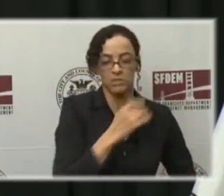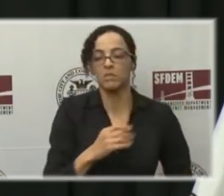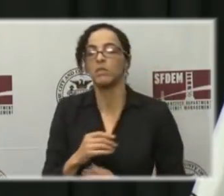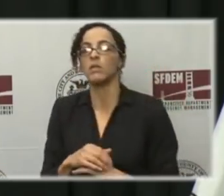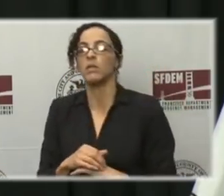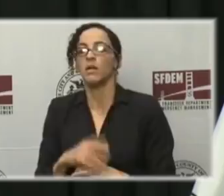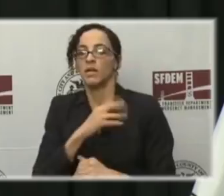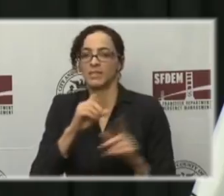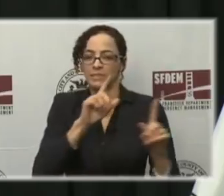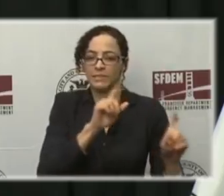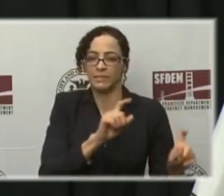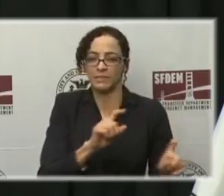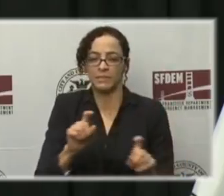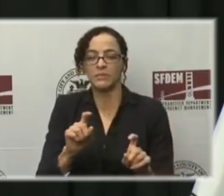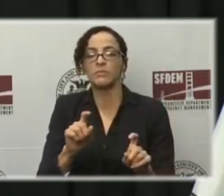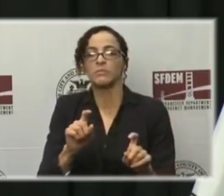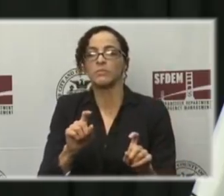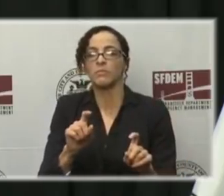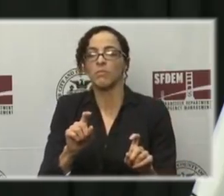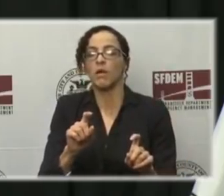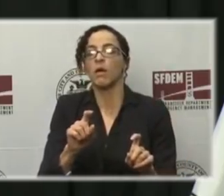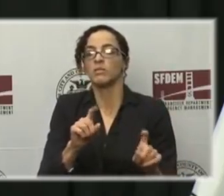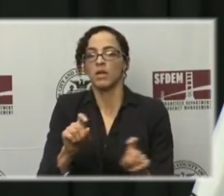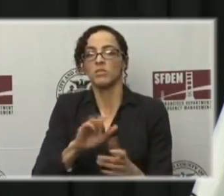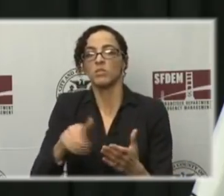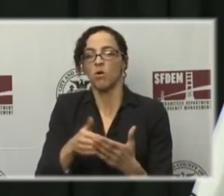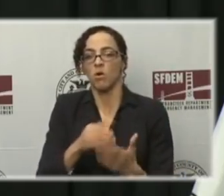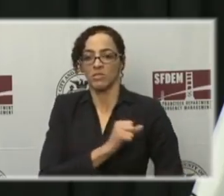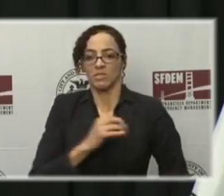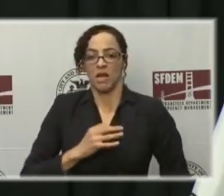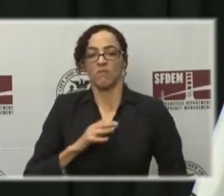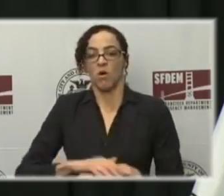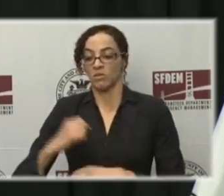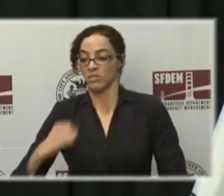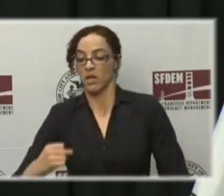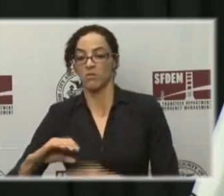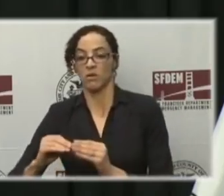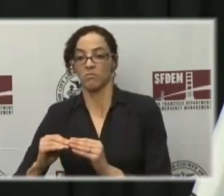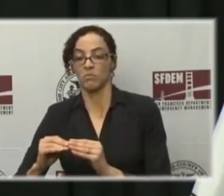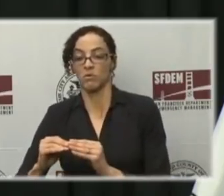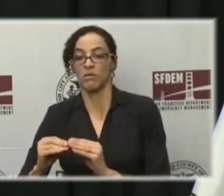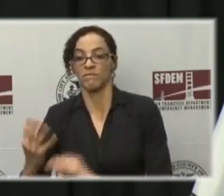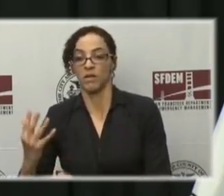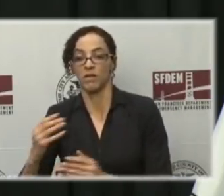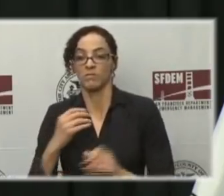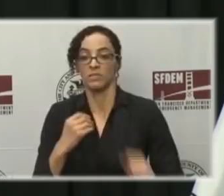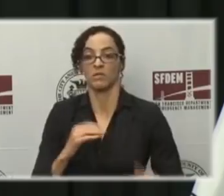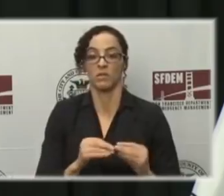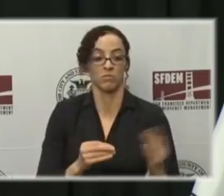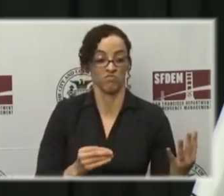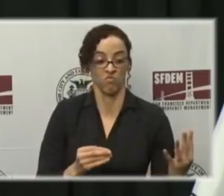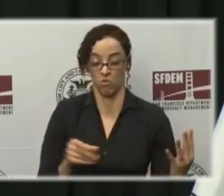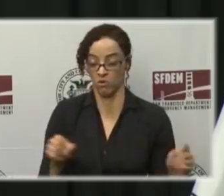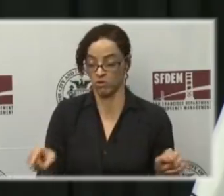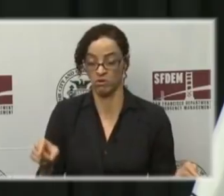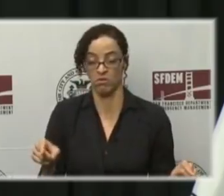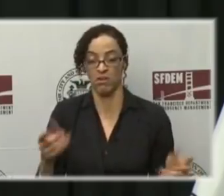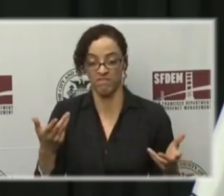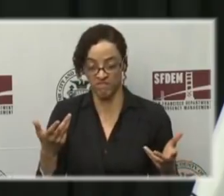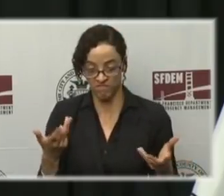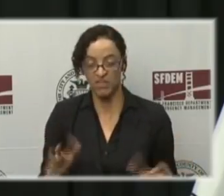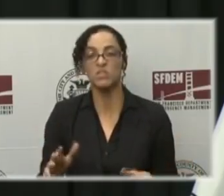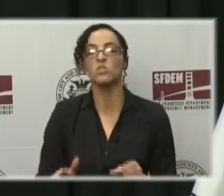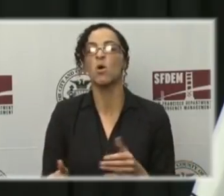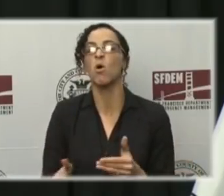all staff on South 4 and South 5, where staff cases have been found, is almost complete. To date, 9